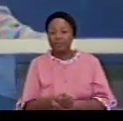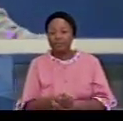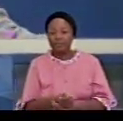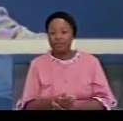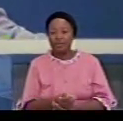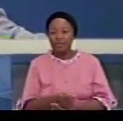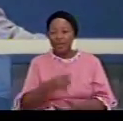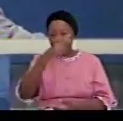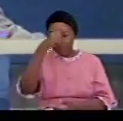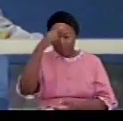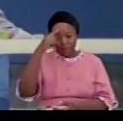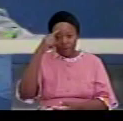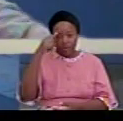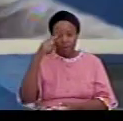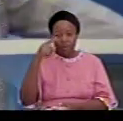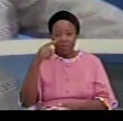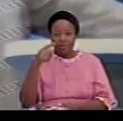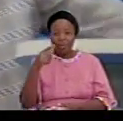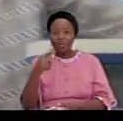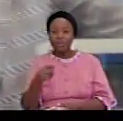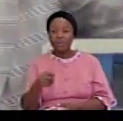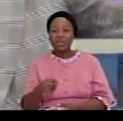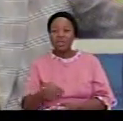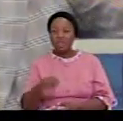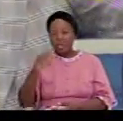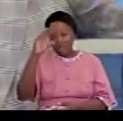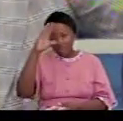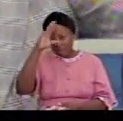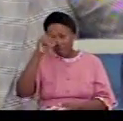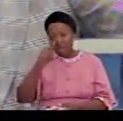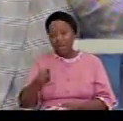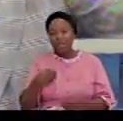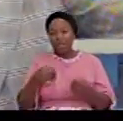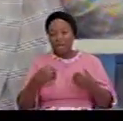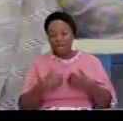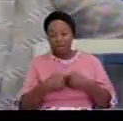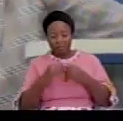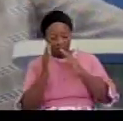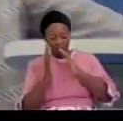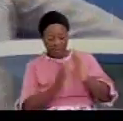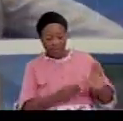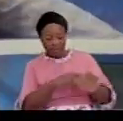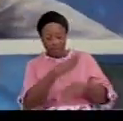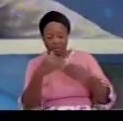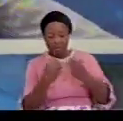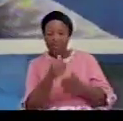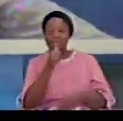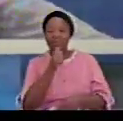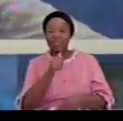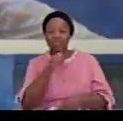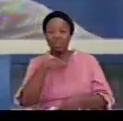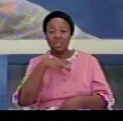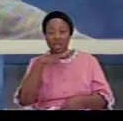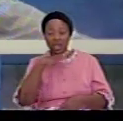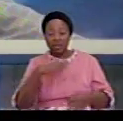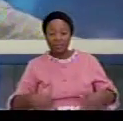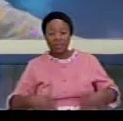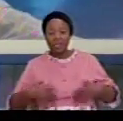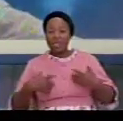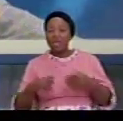Because A, he abandoned all his secret abomination with